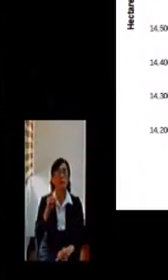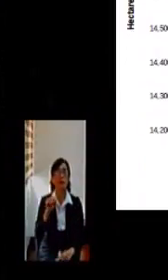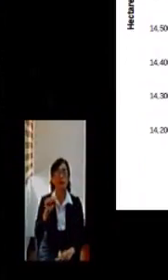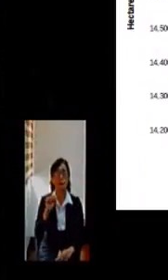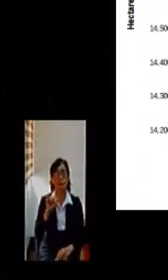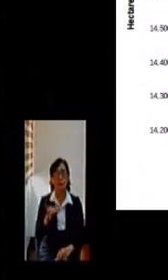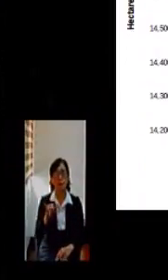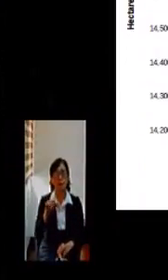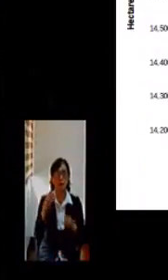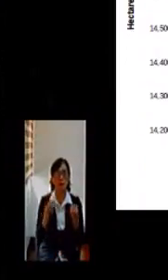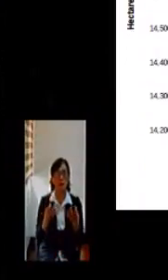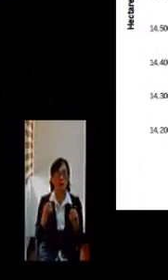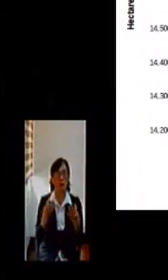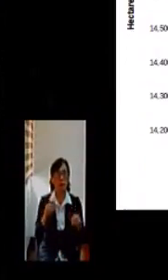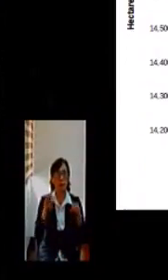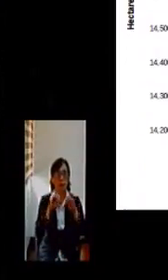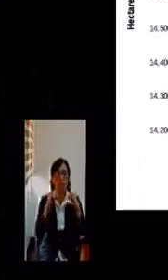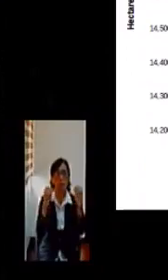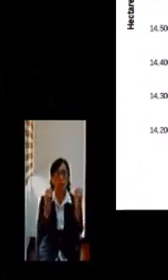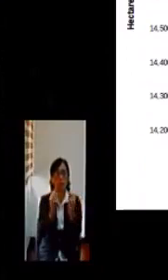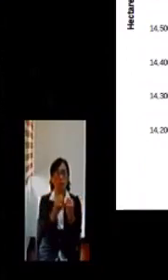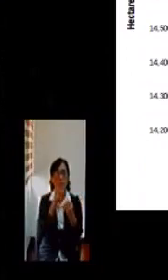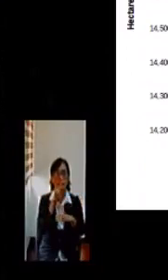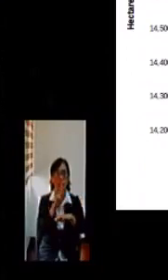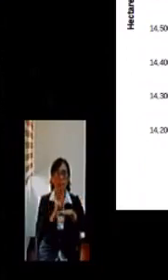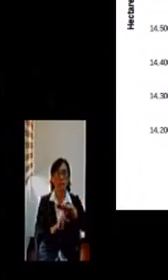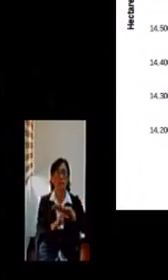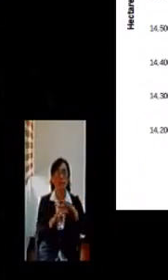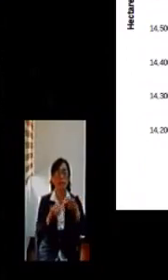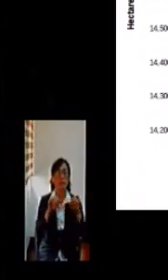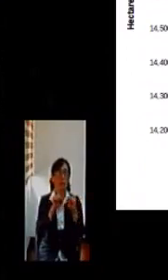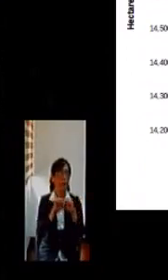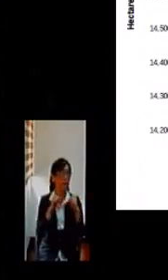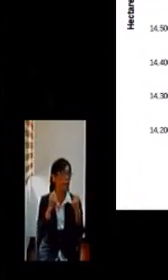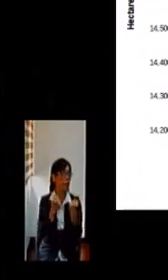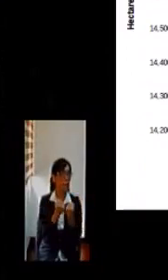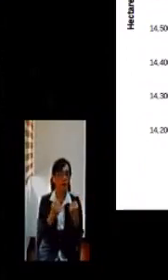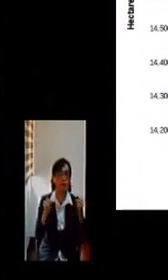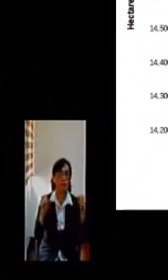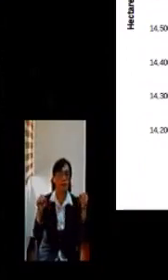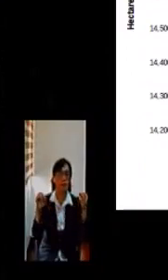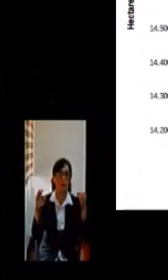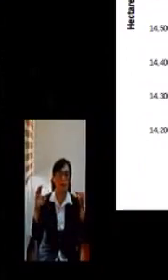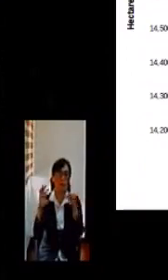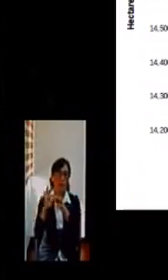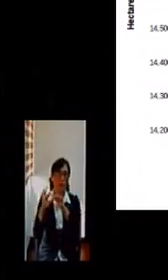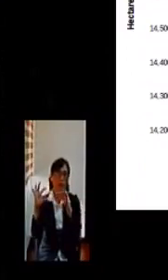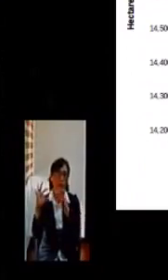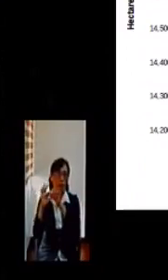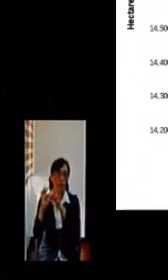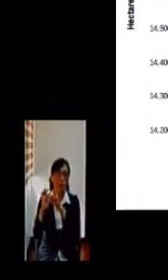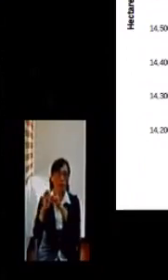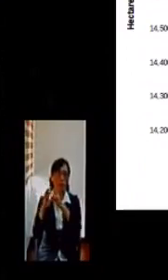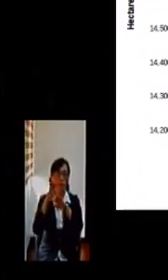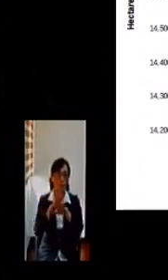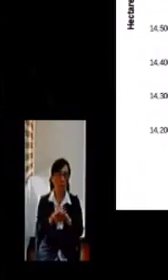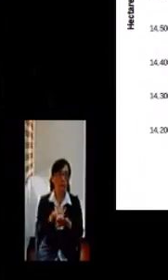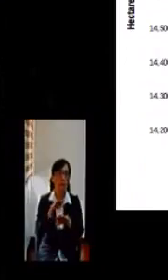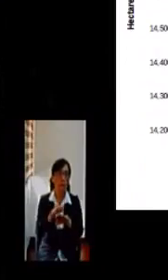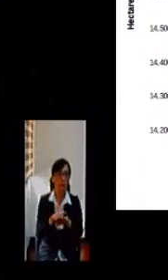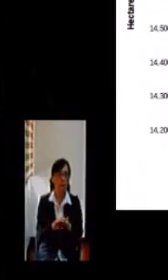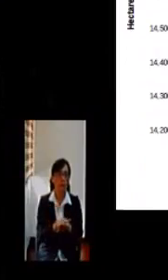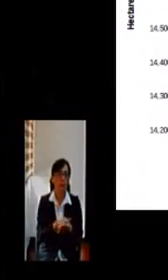many organizations, private sector for that matter, have banded together and slowed down the decrease